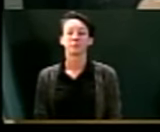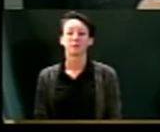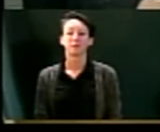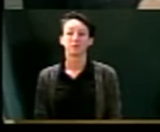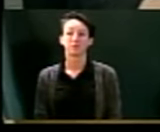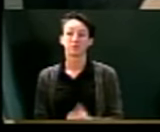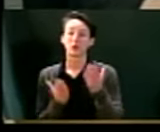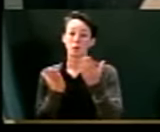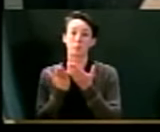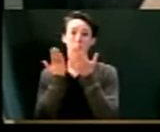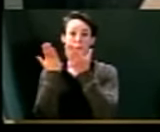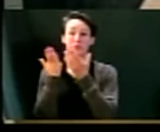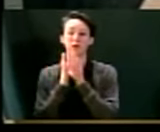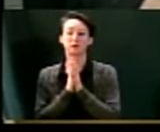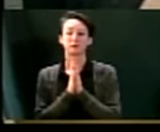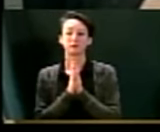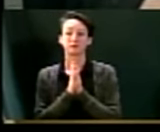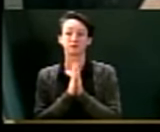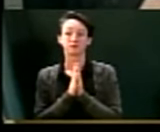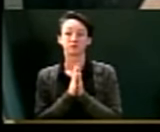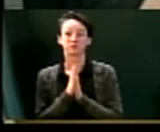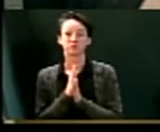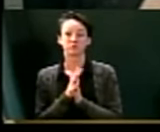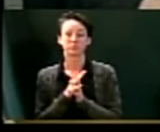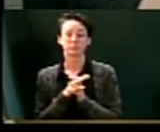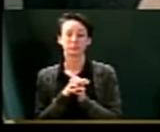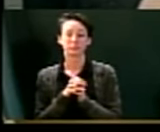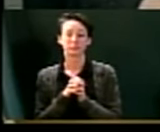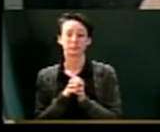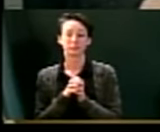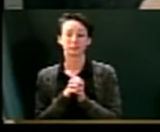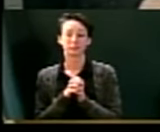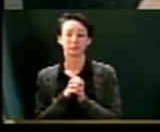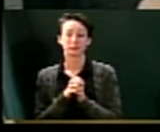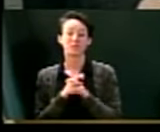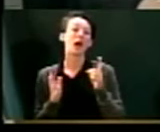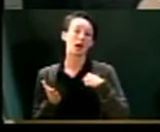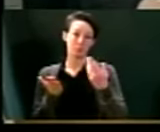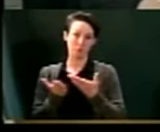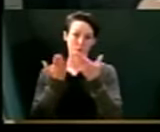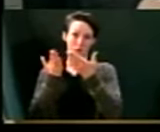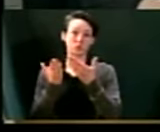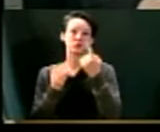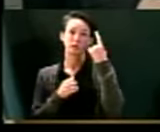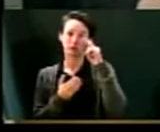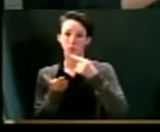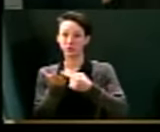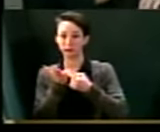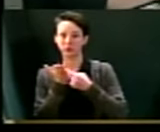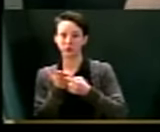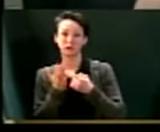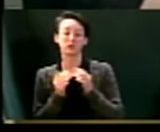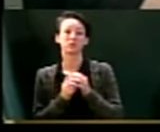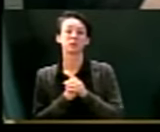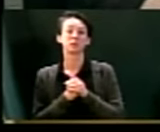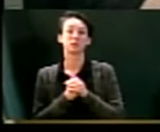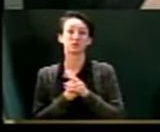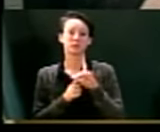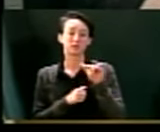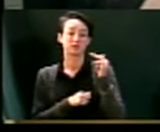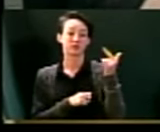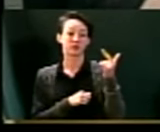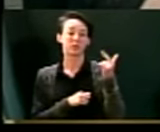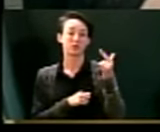So moved. Okay. Yes, making a motion for discussion at this point. And I will second